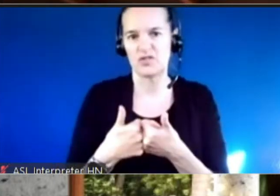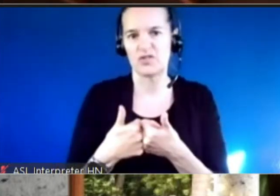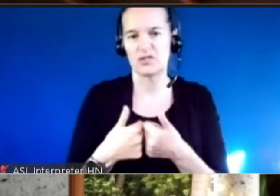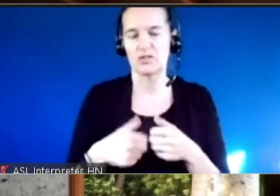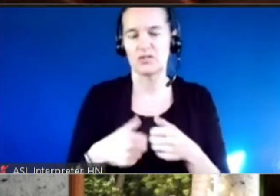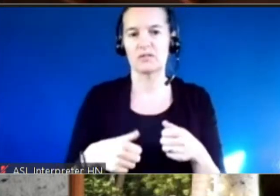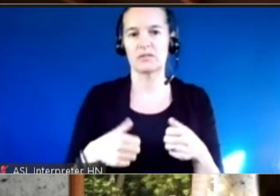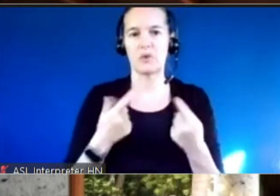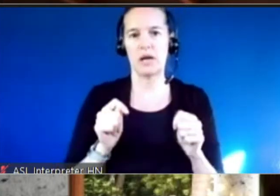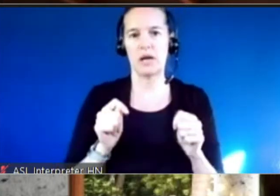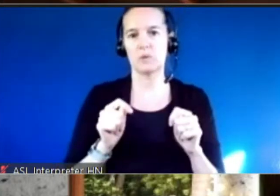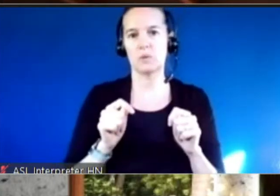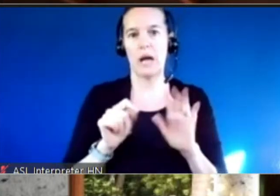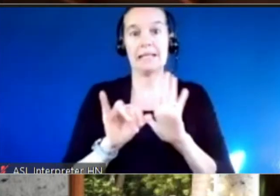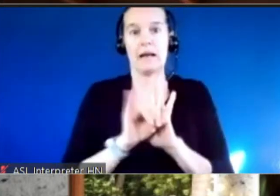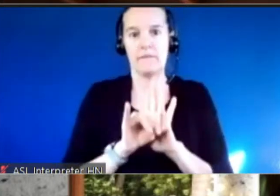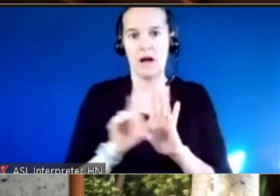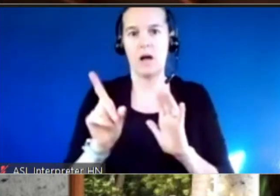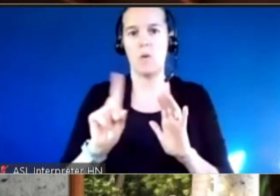identifying those outbreaks.